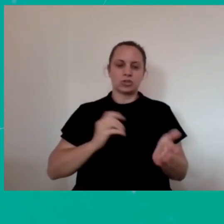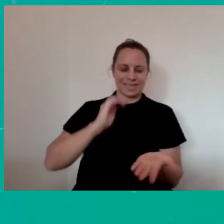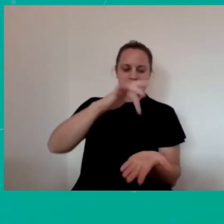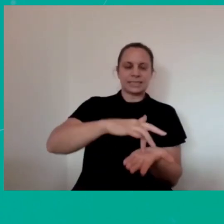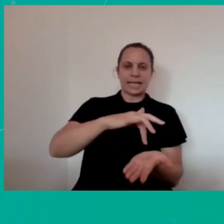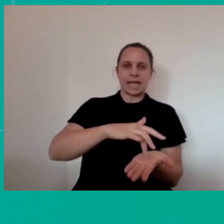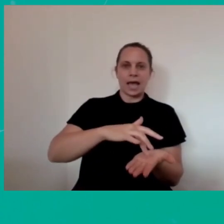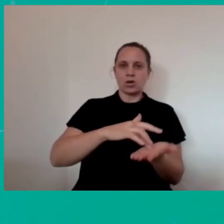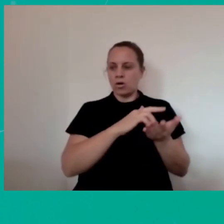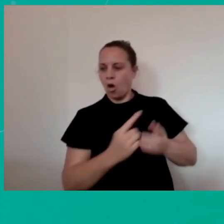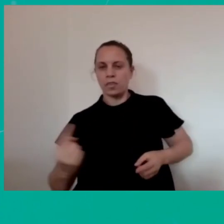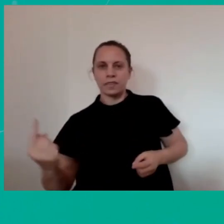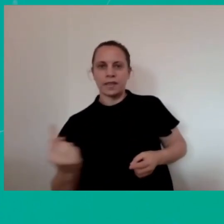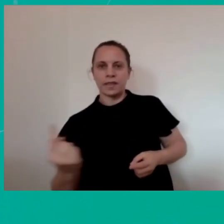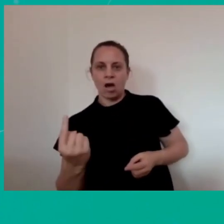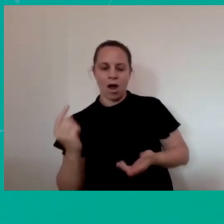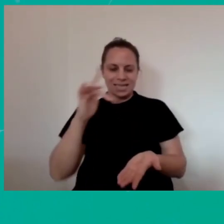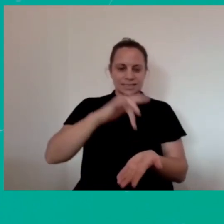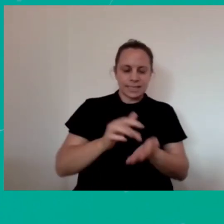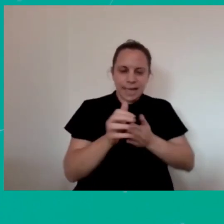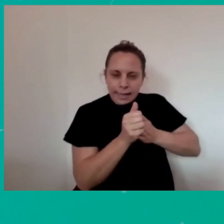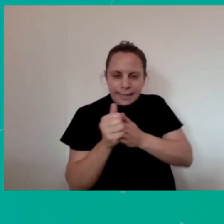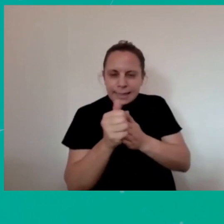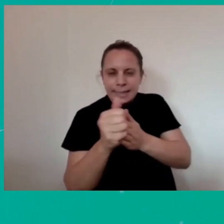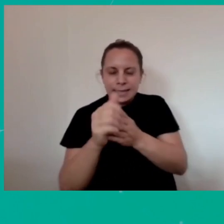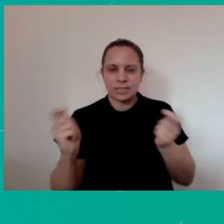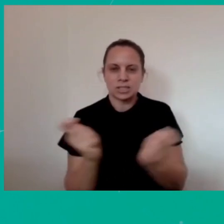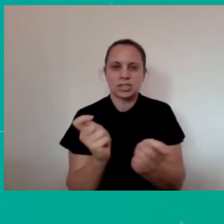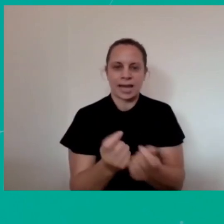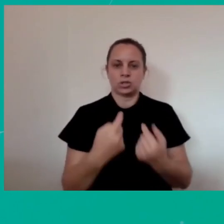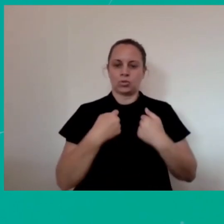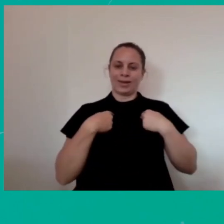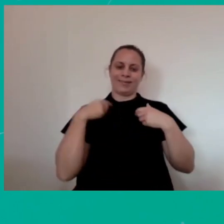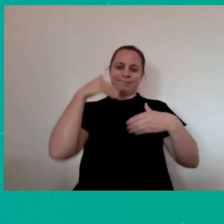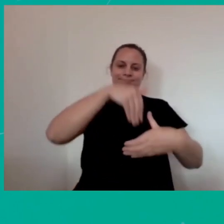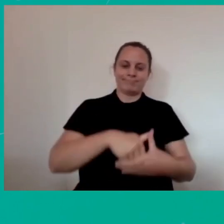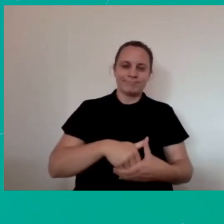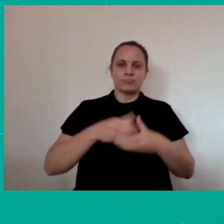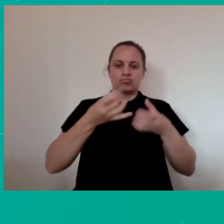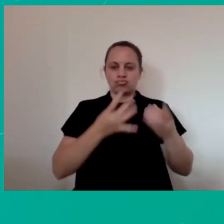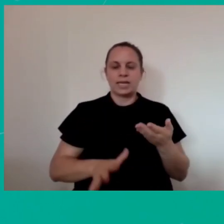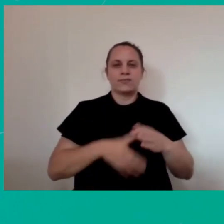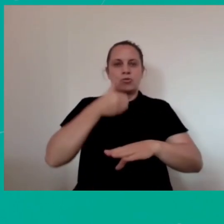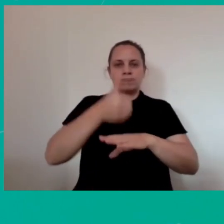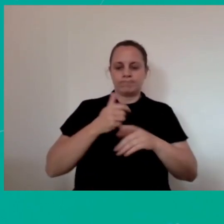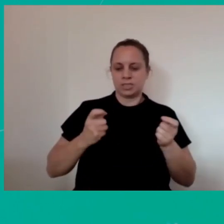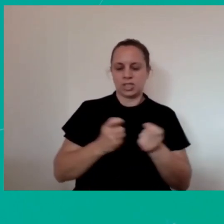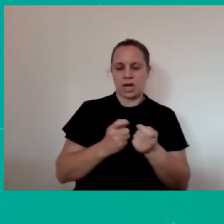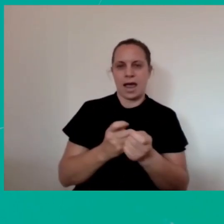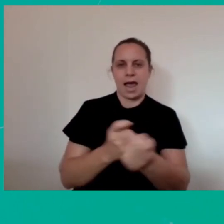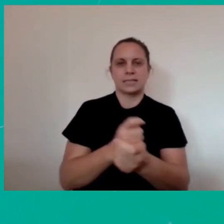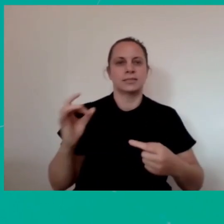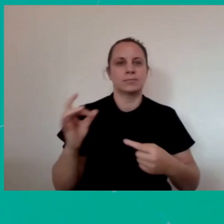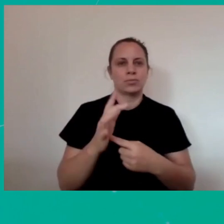leading the change and for us to be part of the implementation of the changes that need to happen. That is so, so essential.